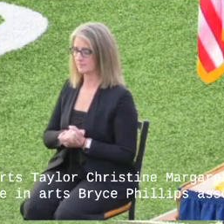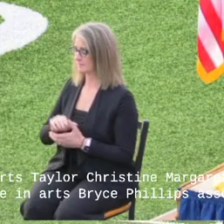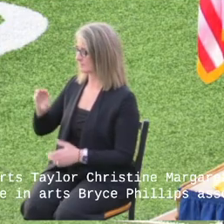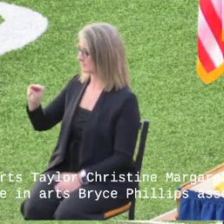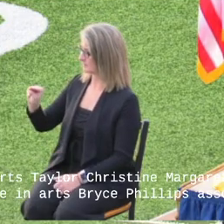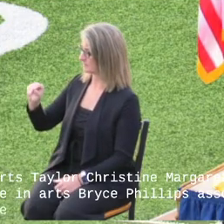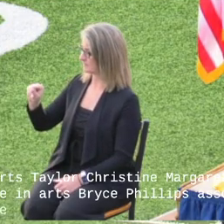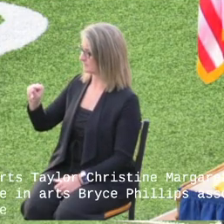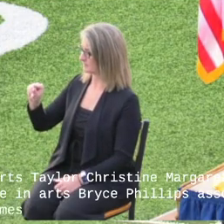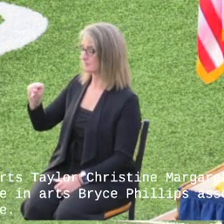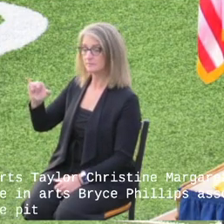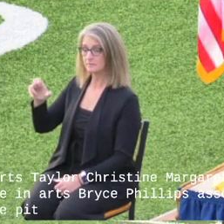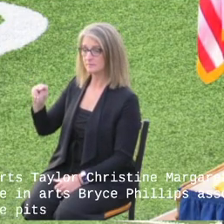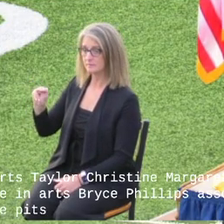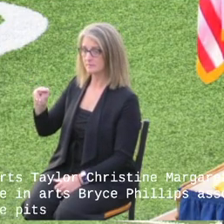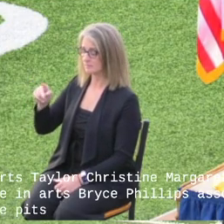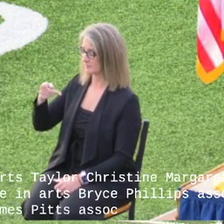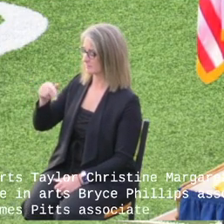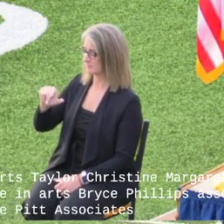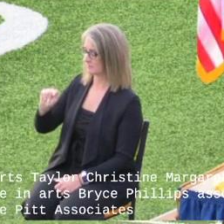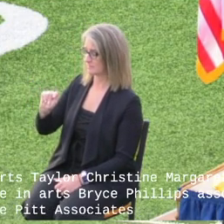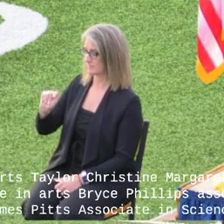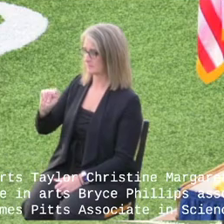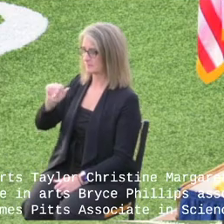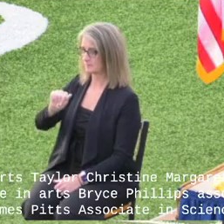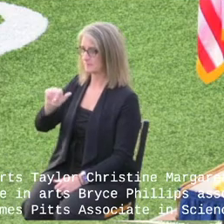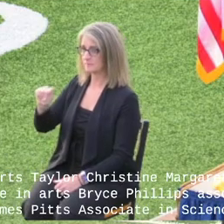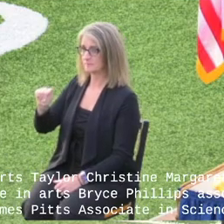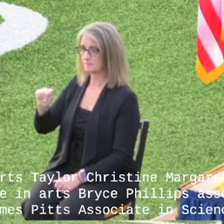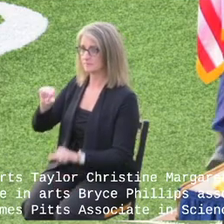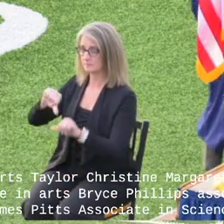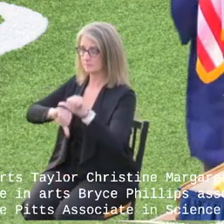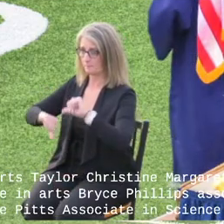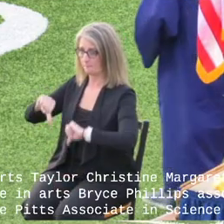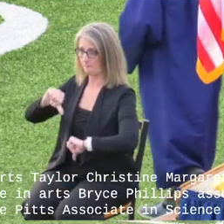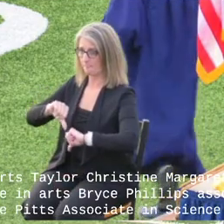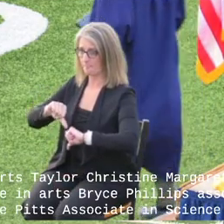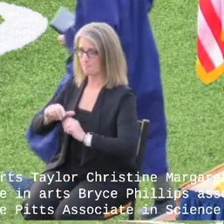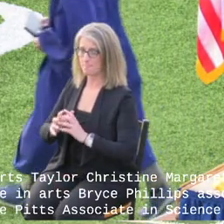Megan Jane Pitts, Associate in Science.